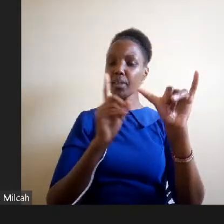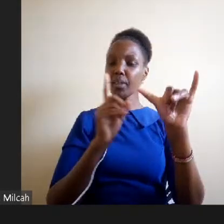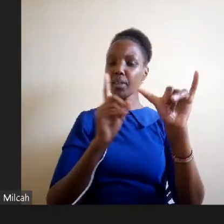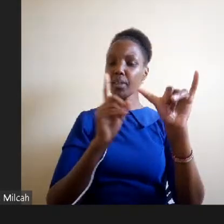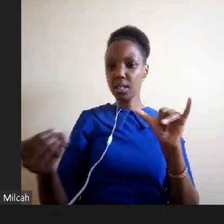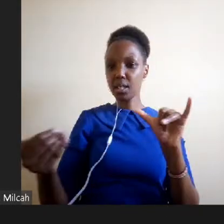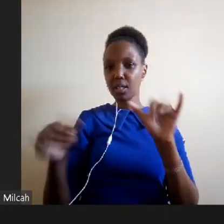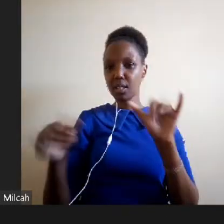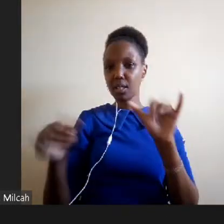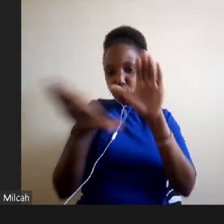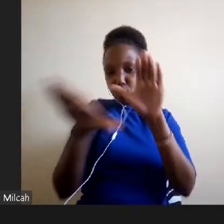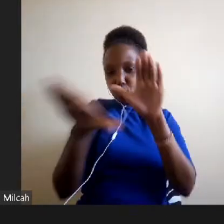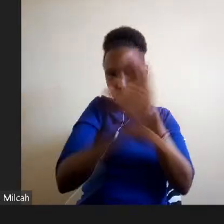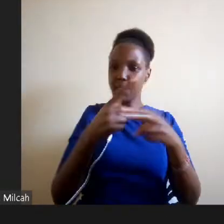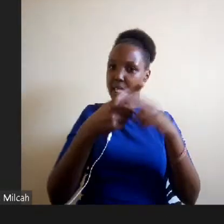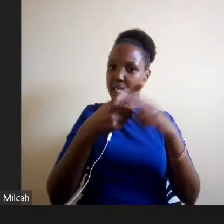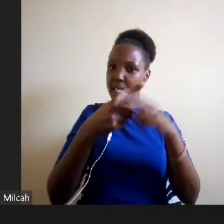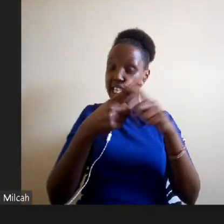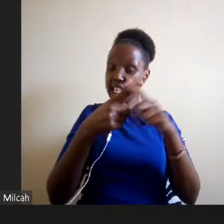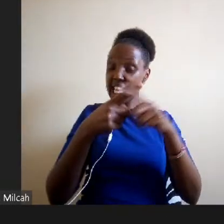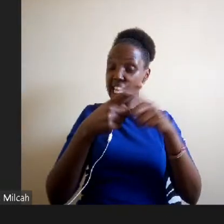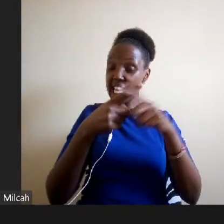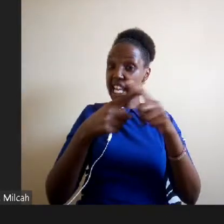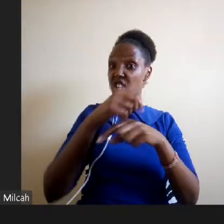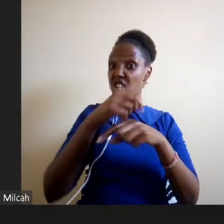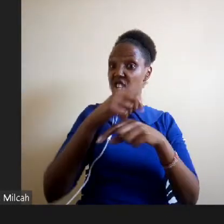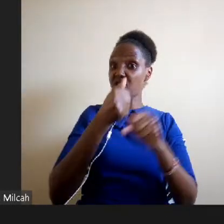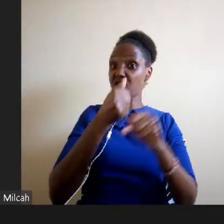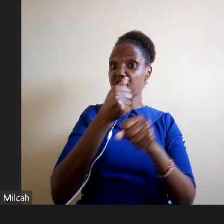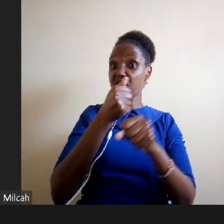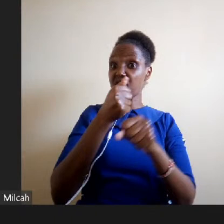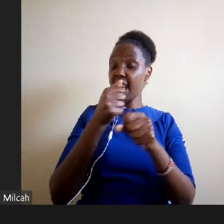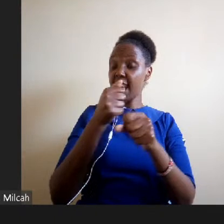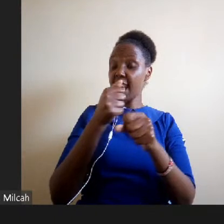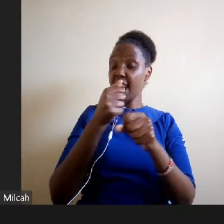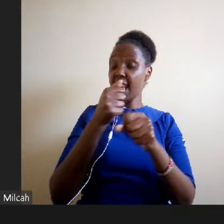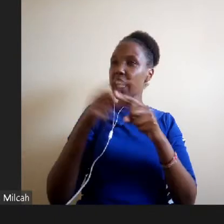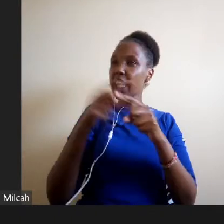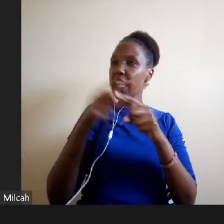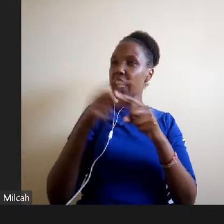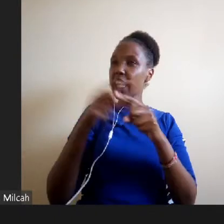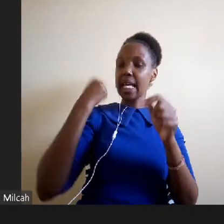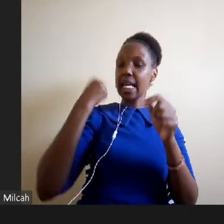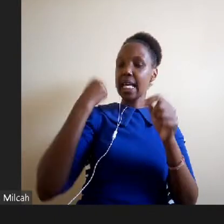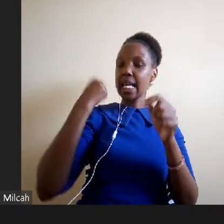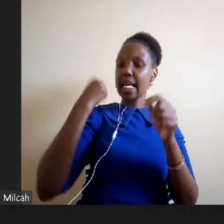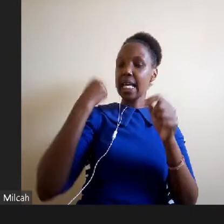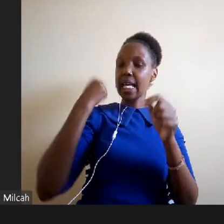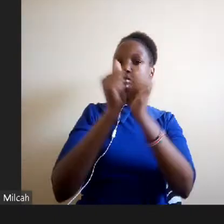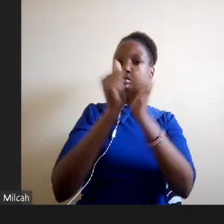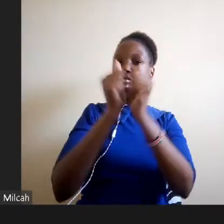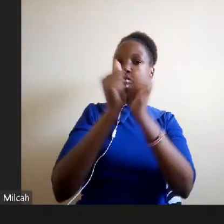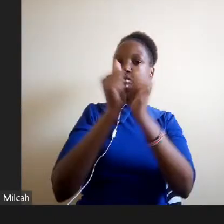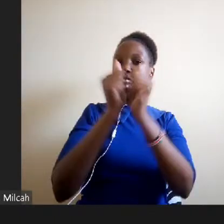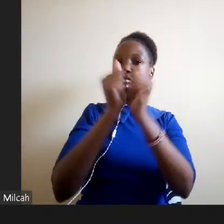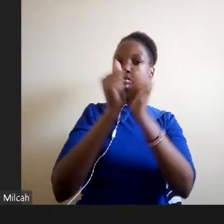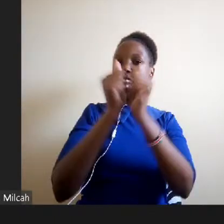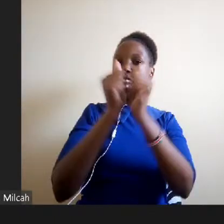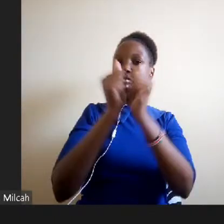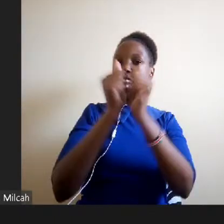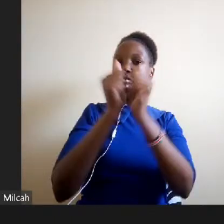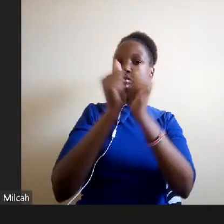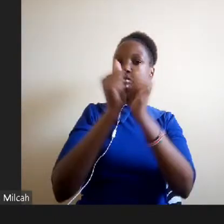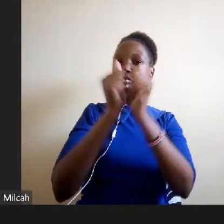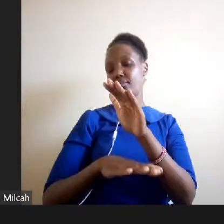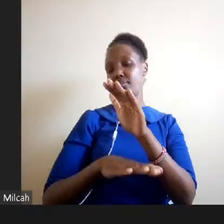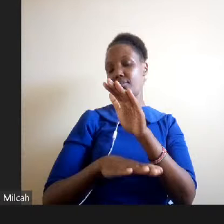years of age and you would love them to continue enjoying YouTube, there is YouTube for Kids that is primarily set up for kids